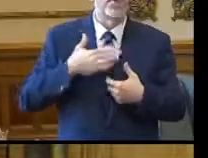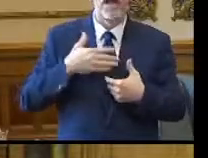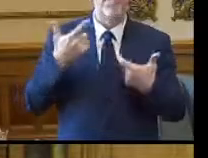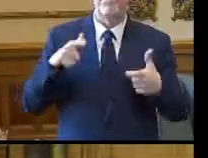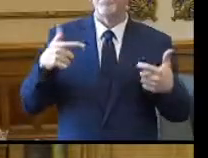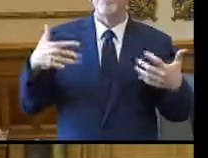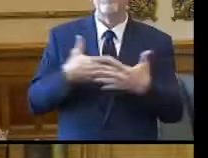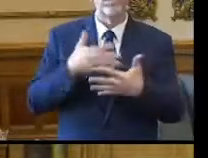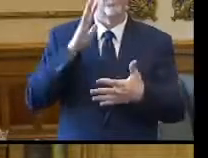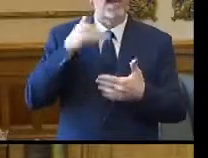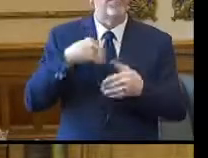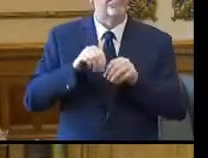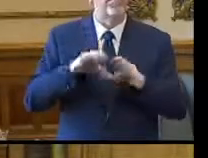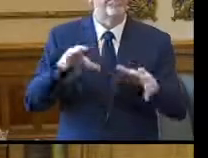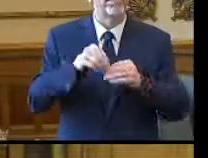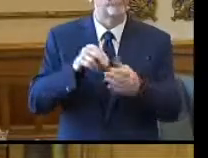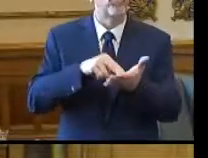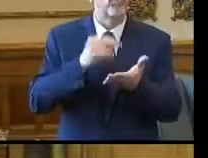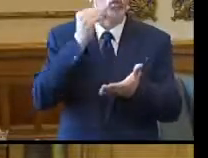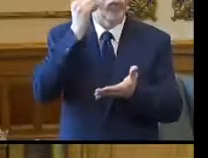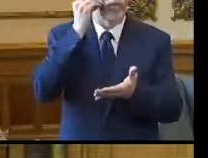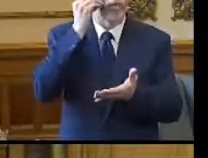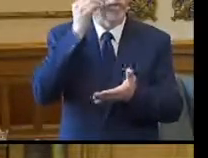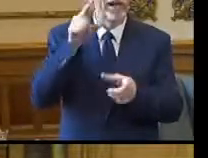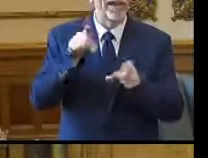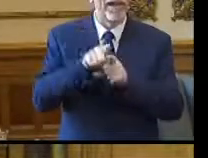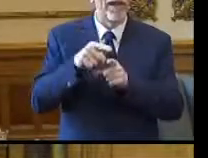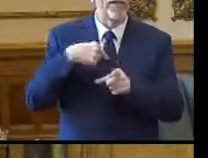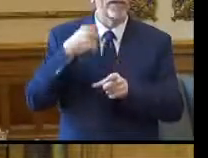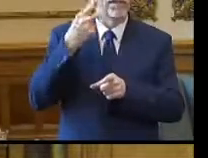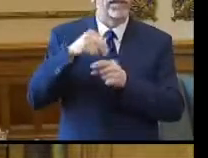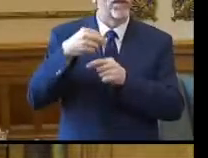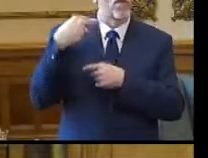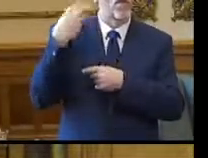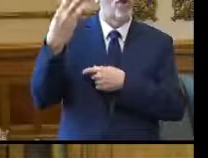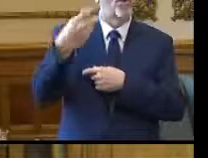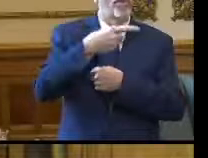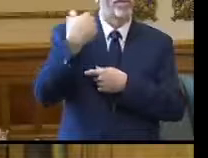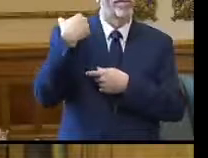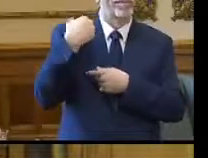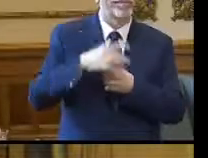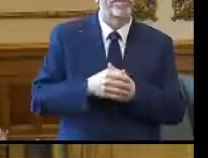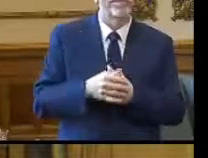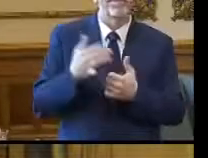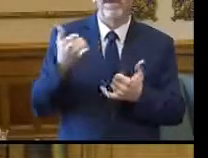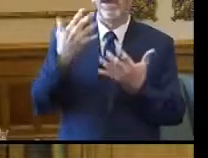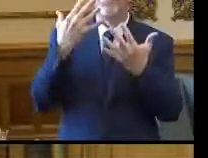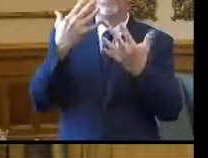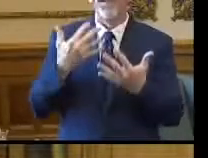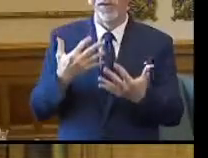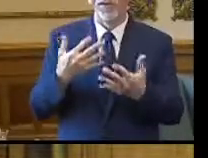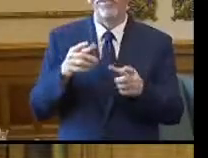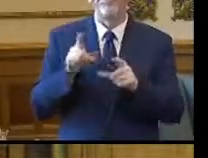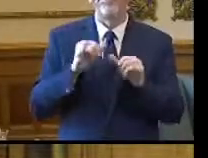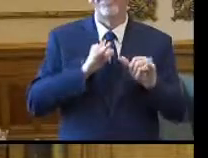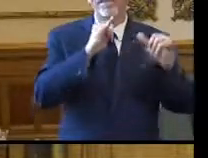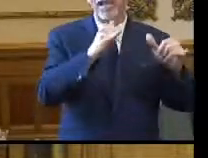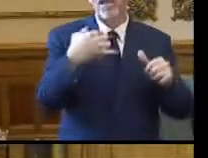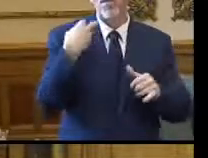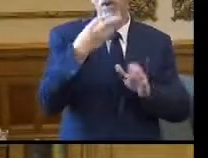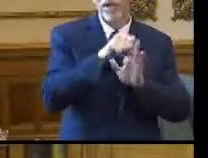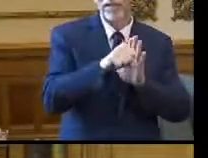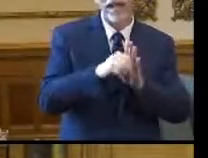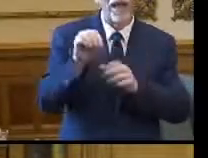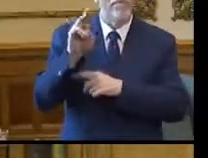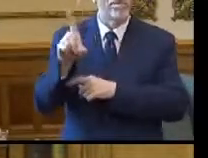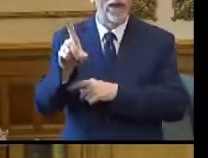that we would have an outbreak in a nursing home, like the one we witnessed in the state of Washington. Unfortunately, just like the state of Washington and